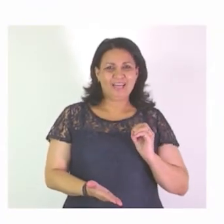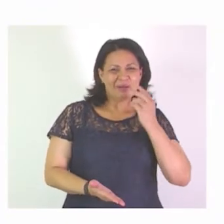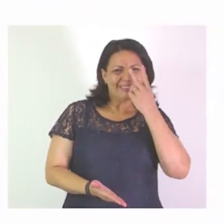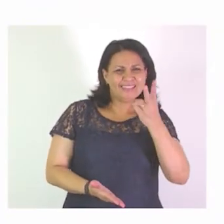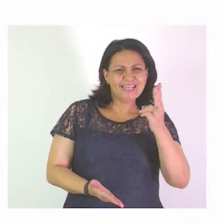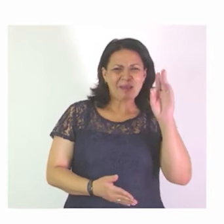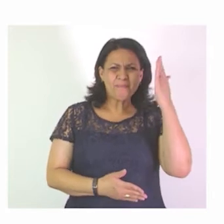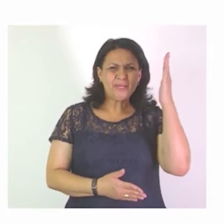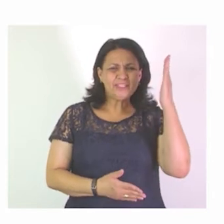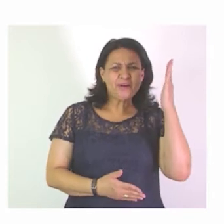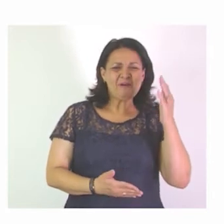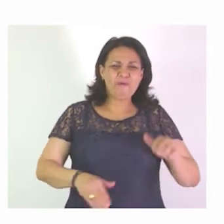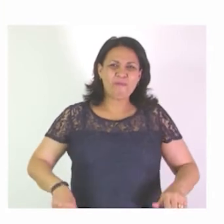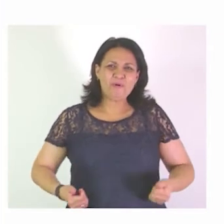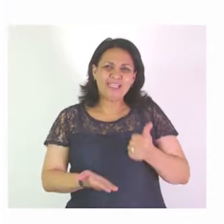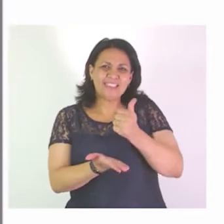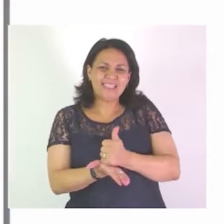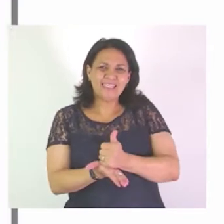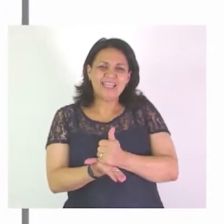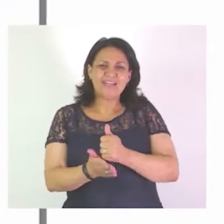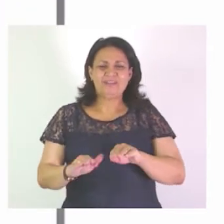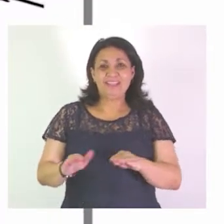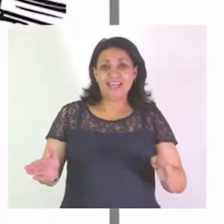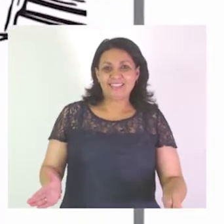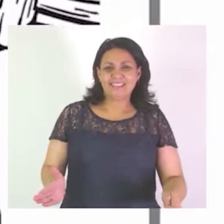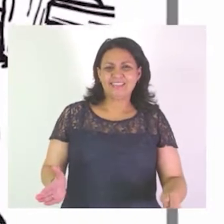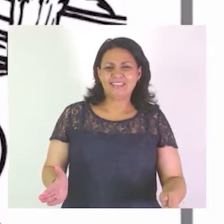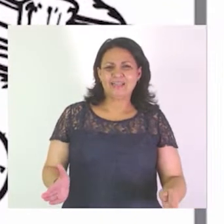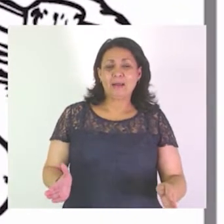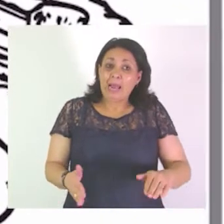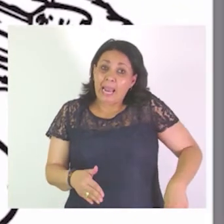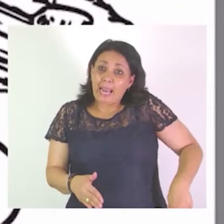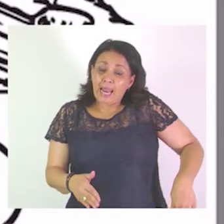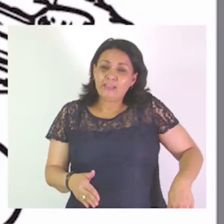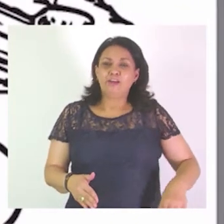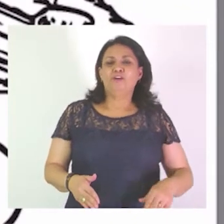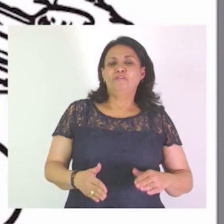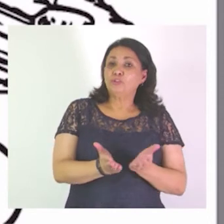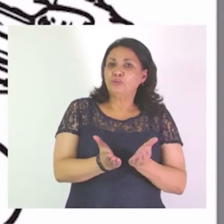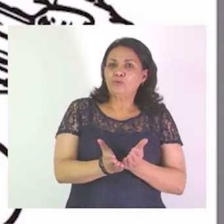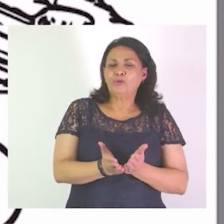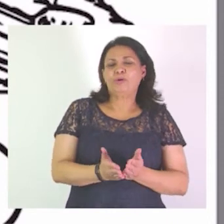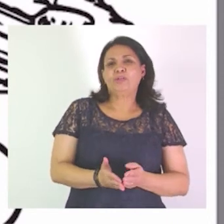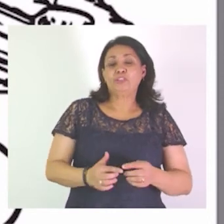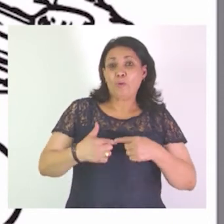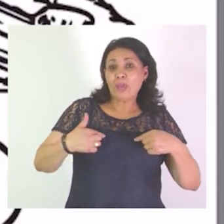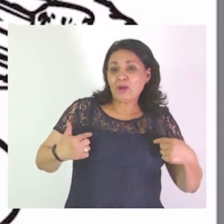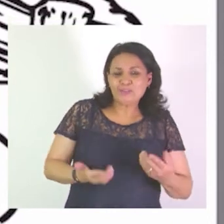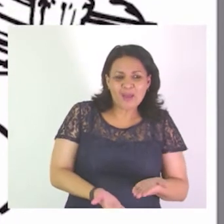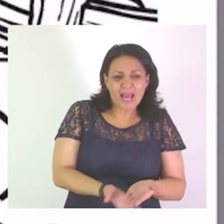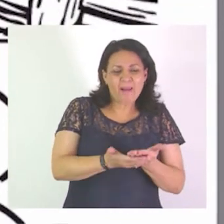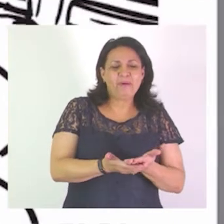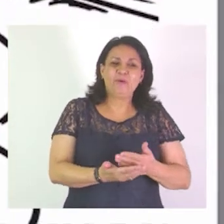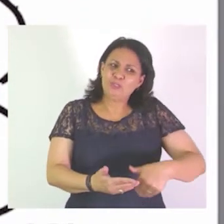of a boy sitting at home on a desk. Uh-oh, but he's late for school. So we are going to help him to get to school.